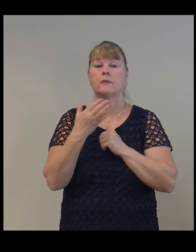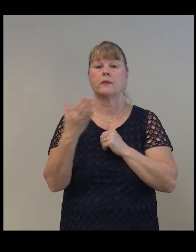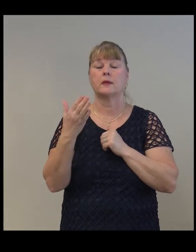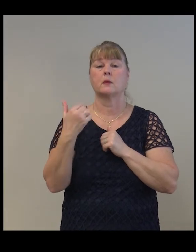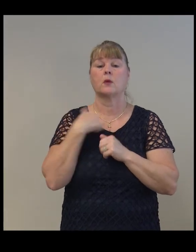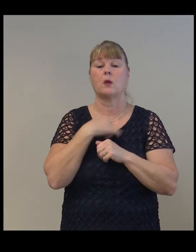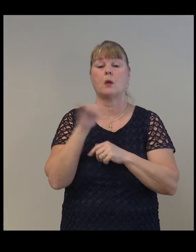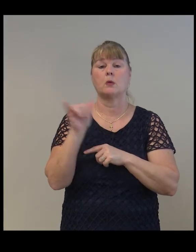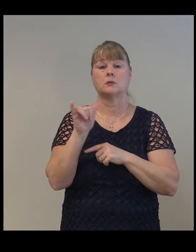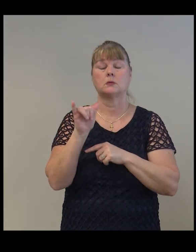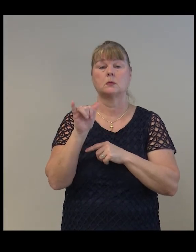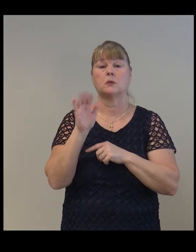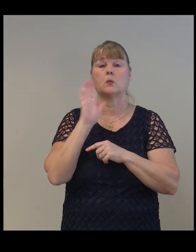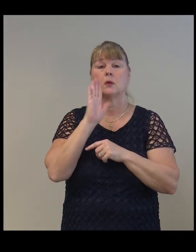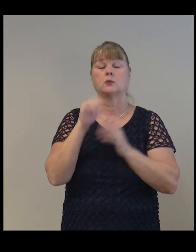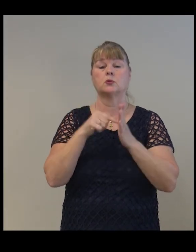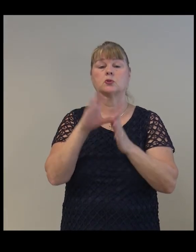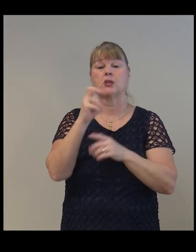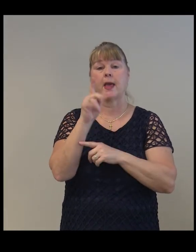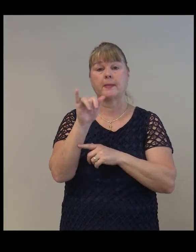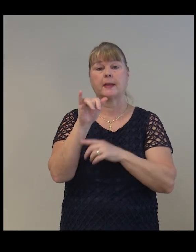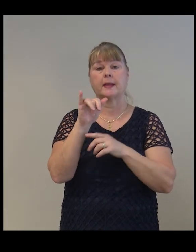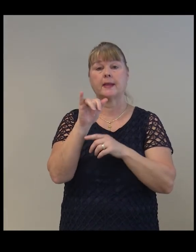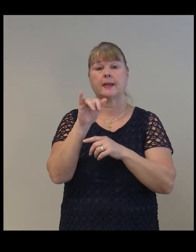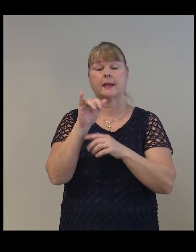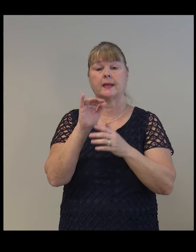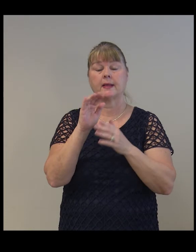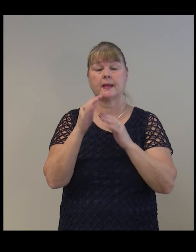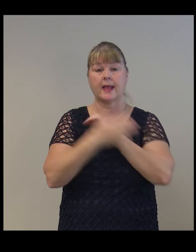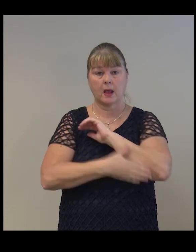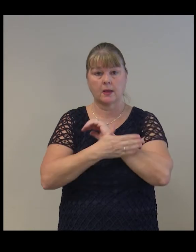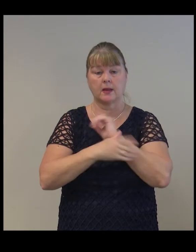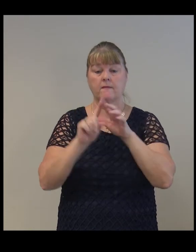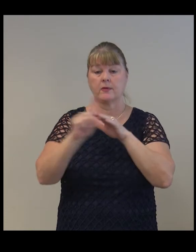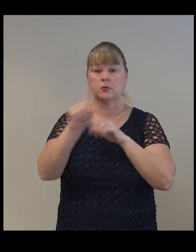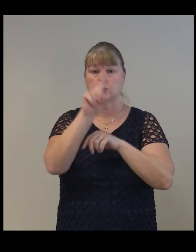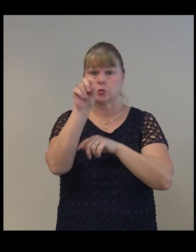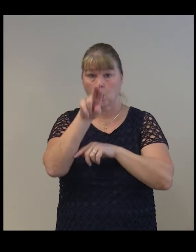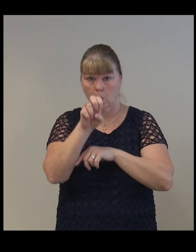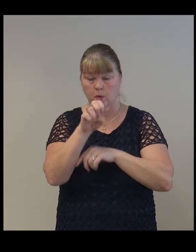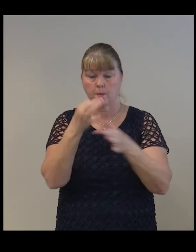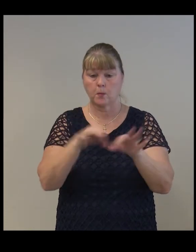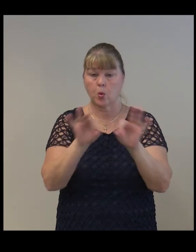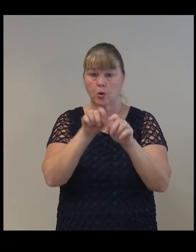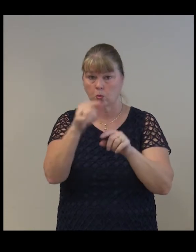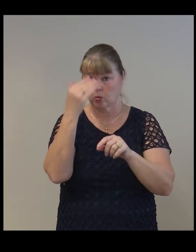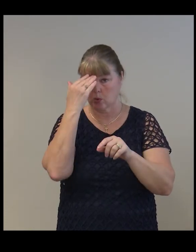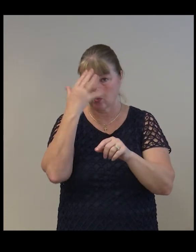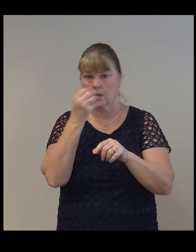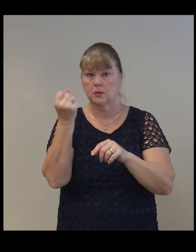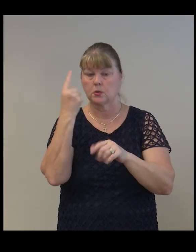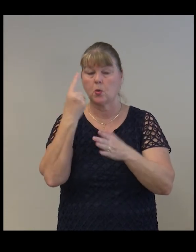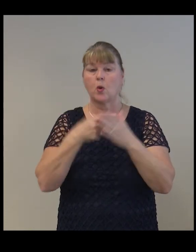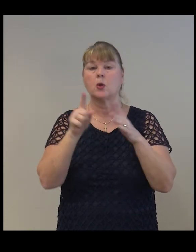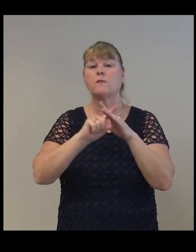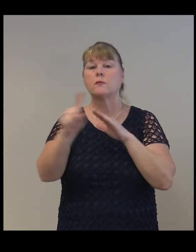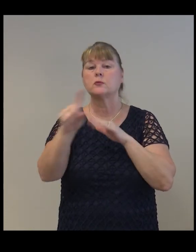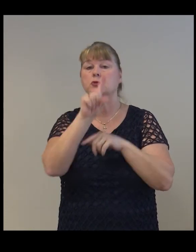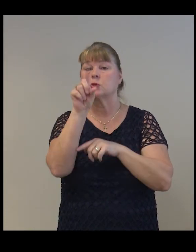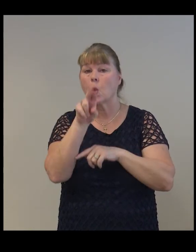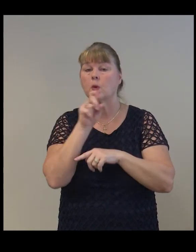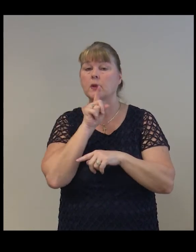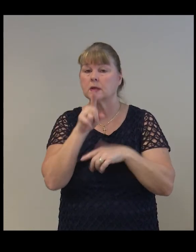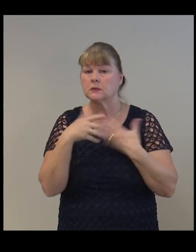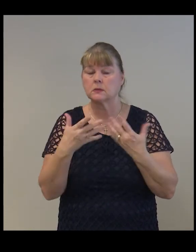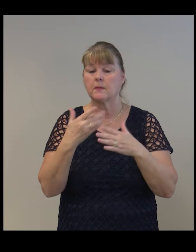One of the things that we're also going to be pushing out are our Chatham County evacuation zones. It's so important for you to know and understand what your